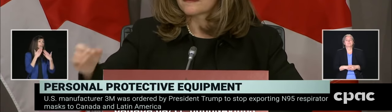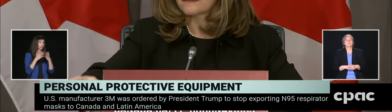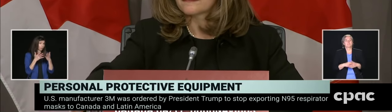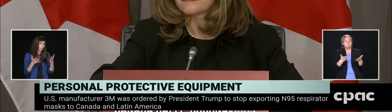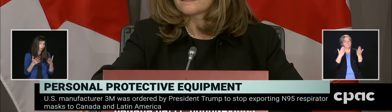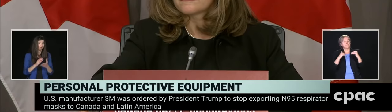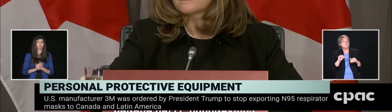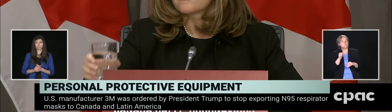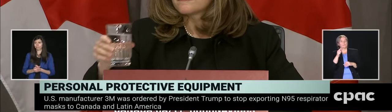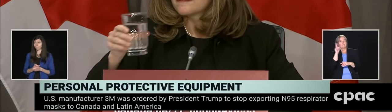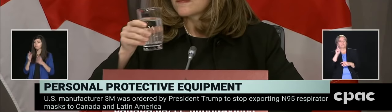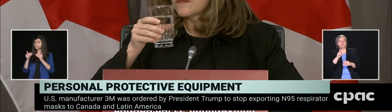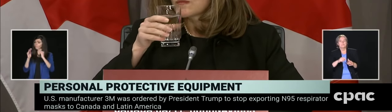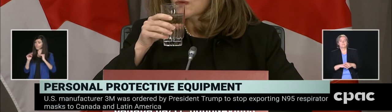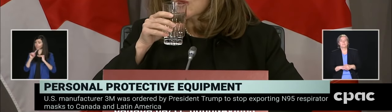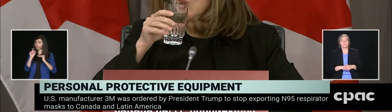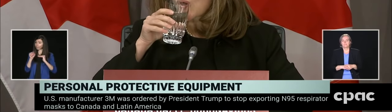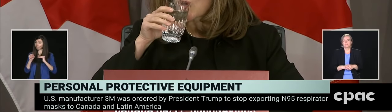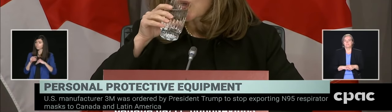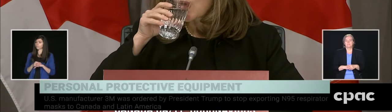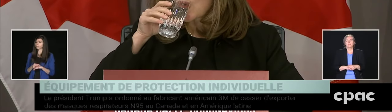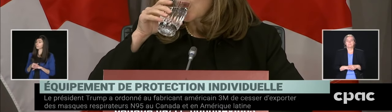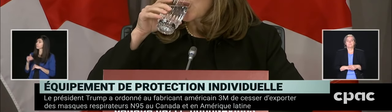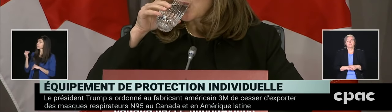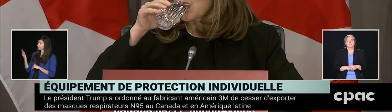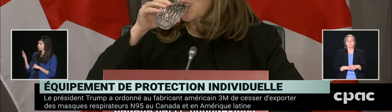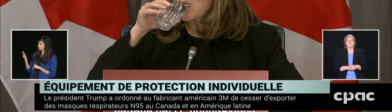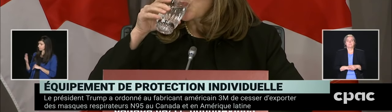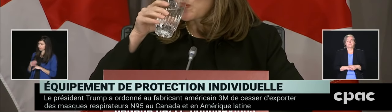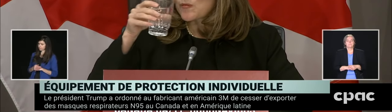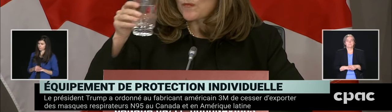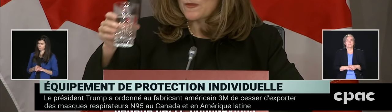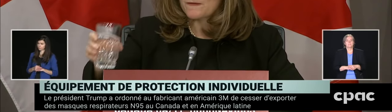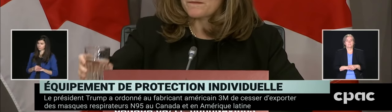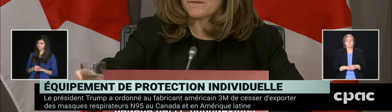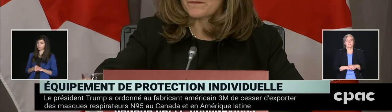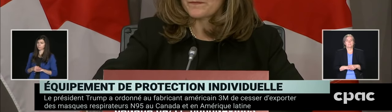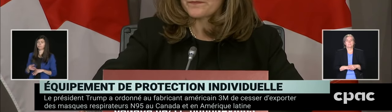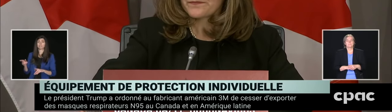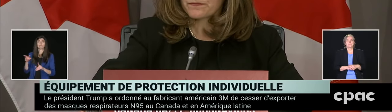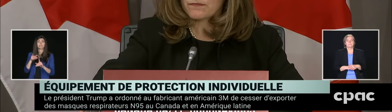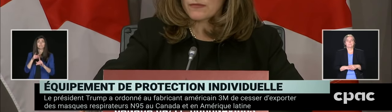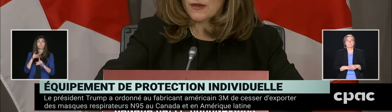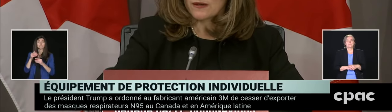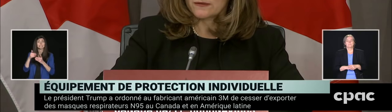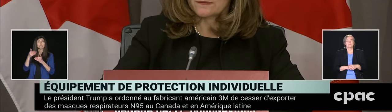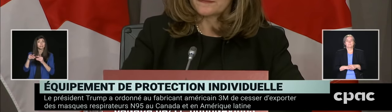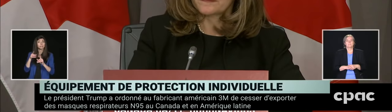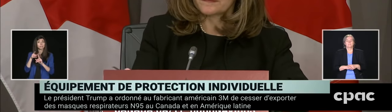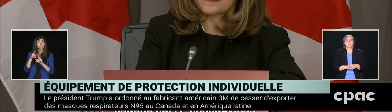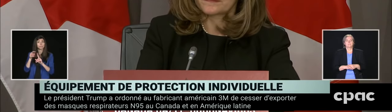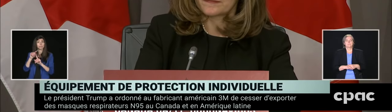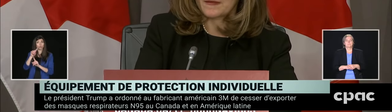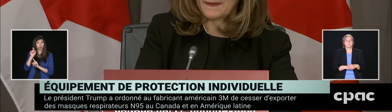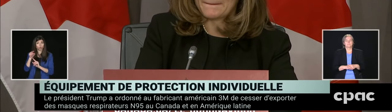Merci, thank you. The next question is from Theresa Wright, from the Canadian Press. Your line is open. Please go